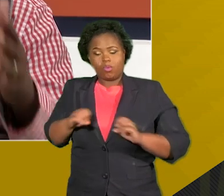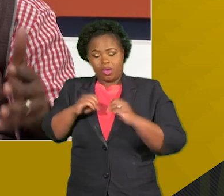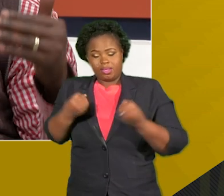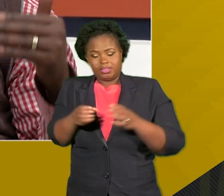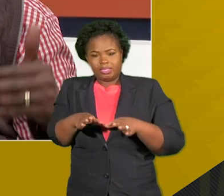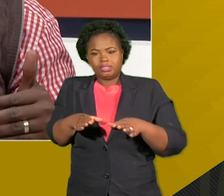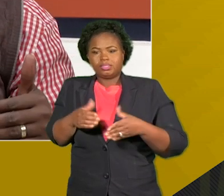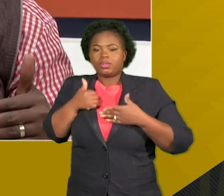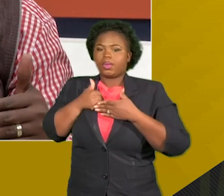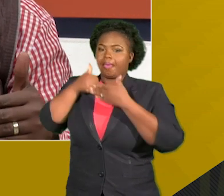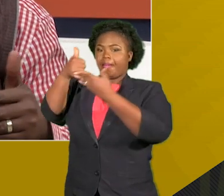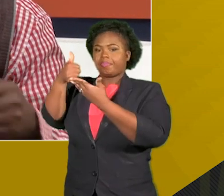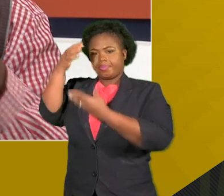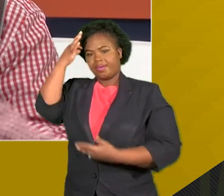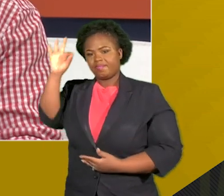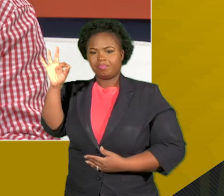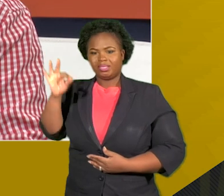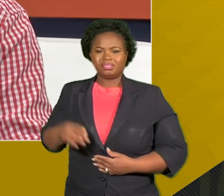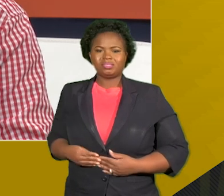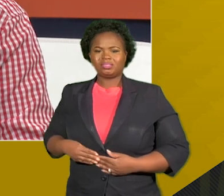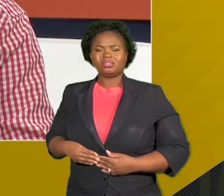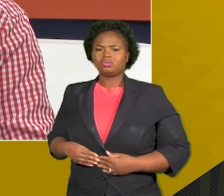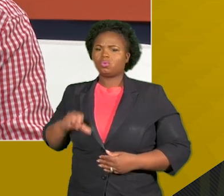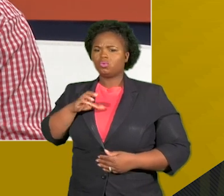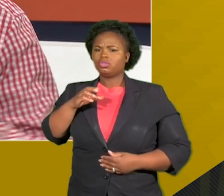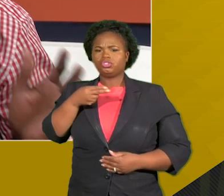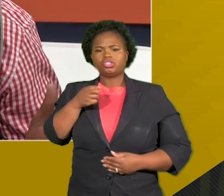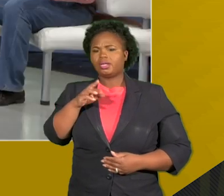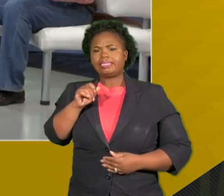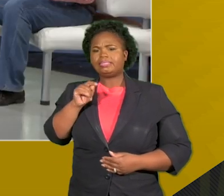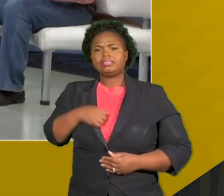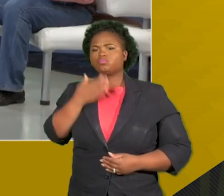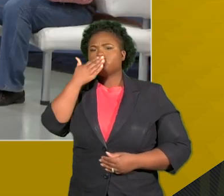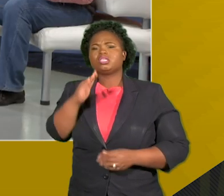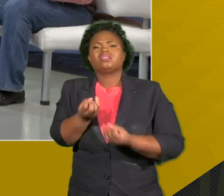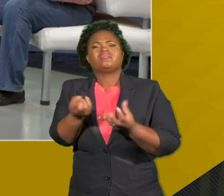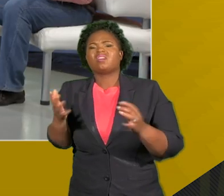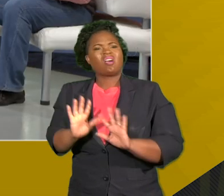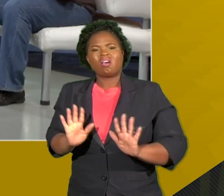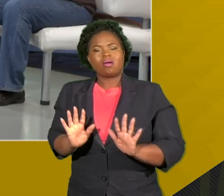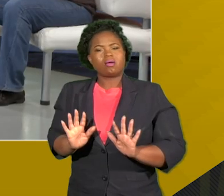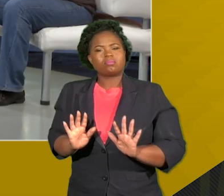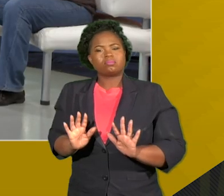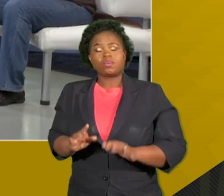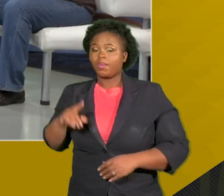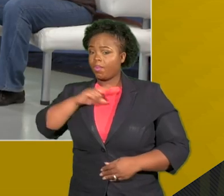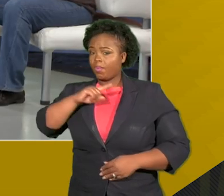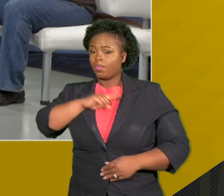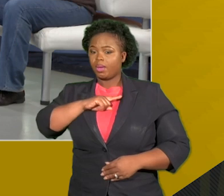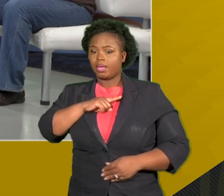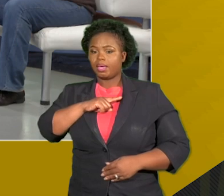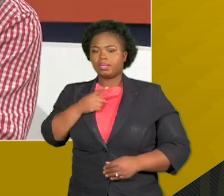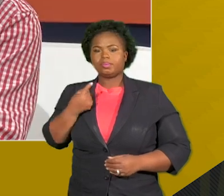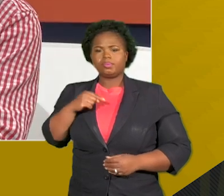that assists the government. Okay. We are not a charity. Yes. At all. At all. Cha. Okay. Ngoba say